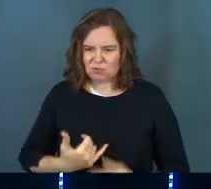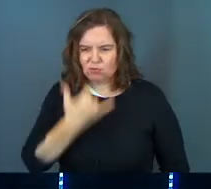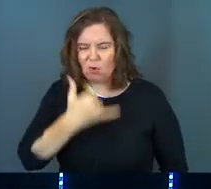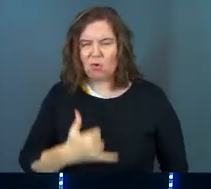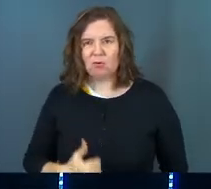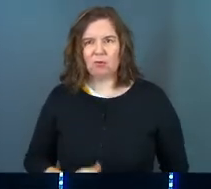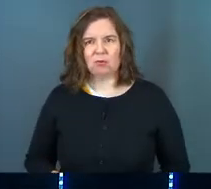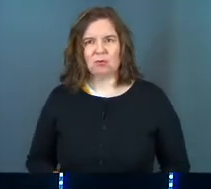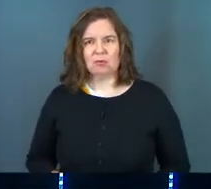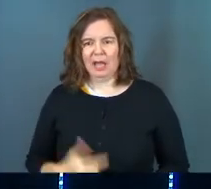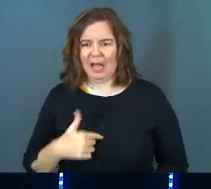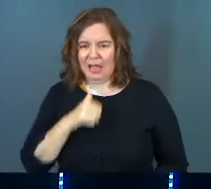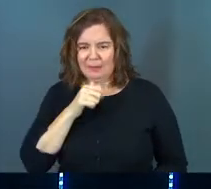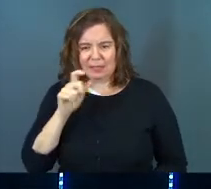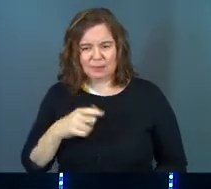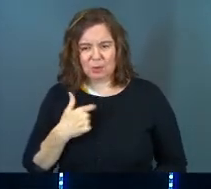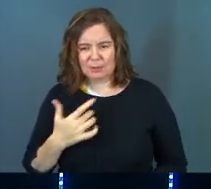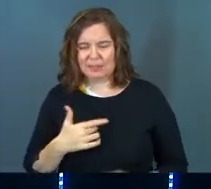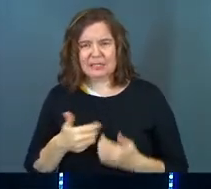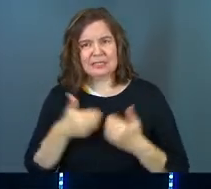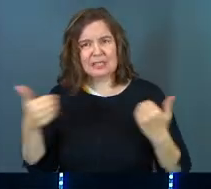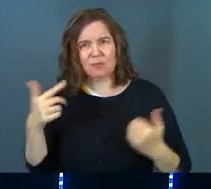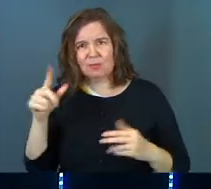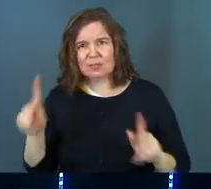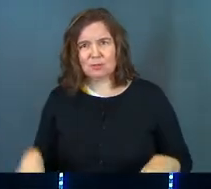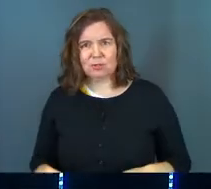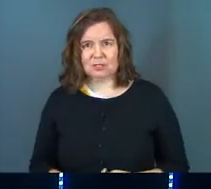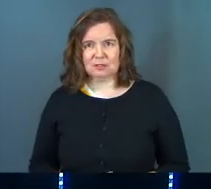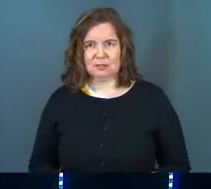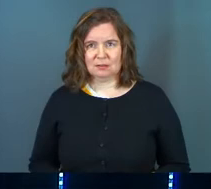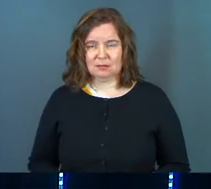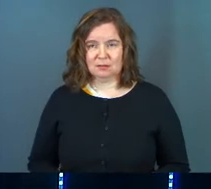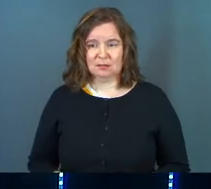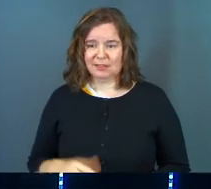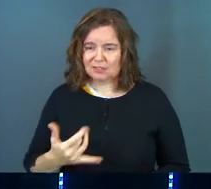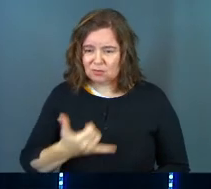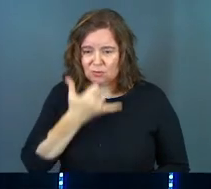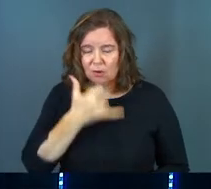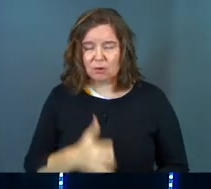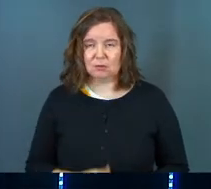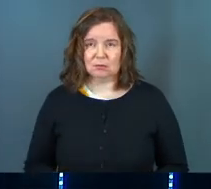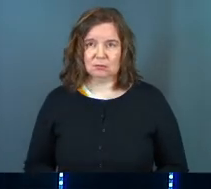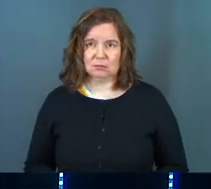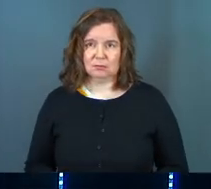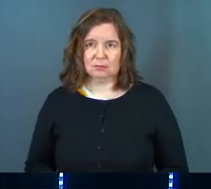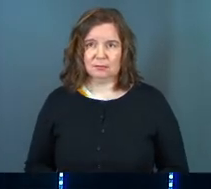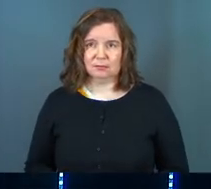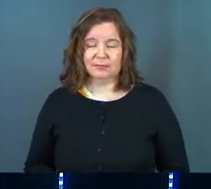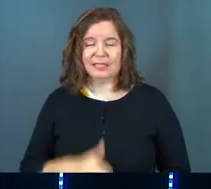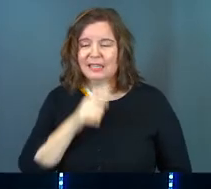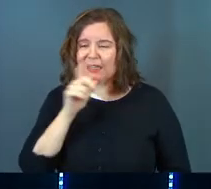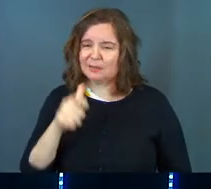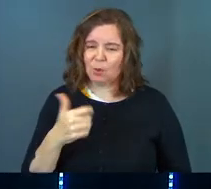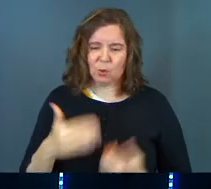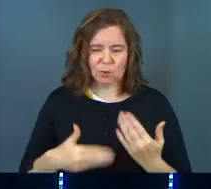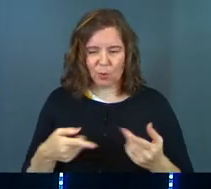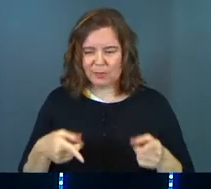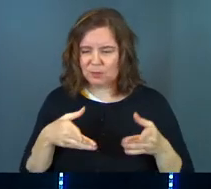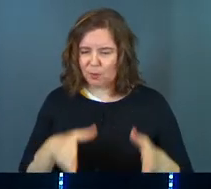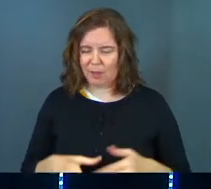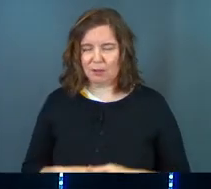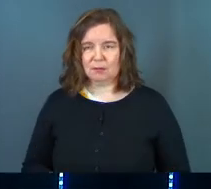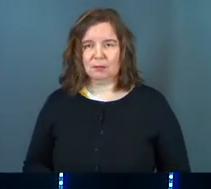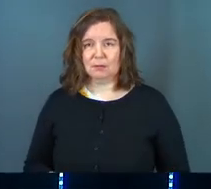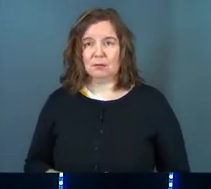is wrong. I'm not supposed to be separated from this person. This is wrong. It's not supposed to go like